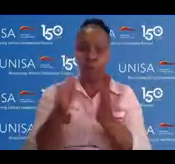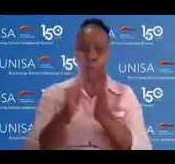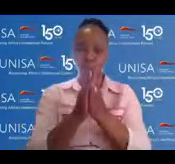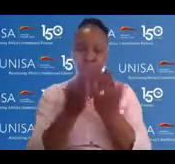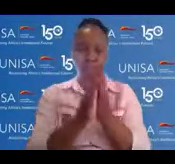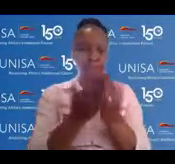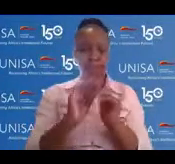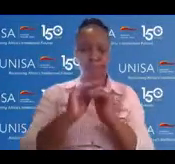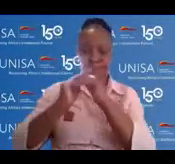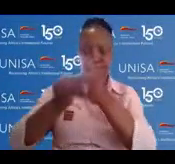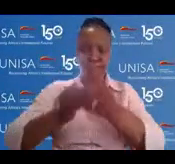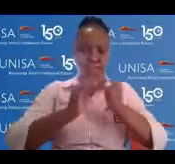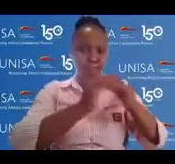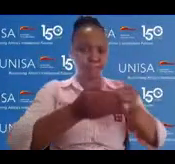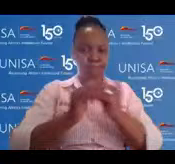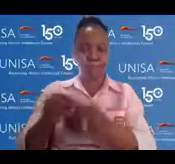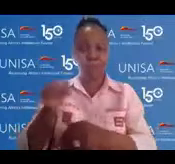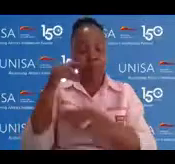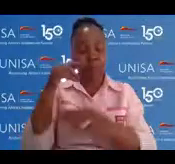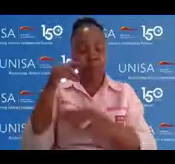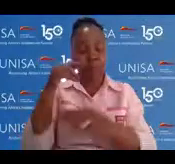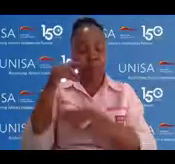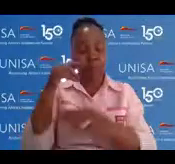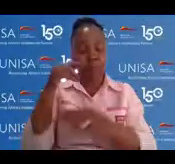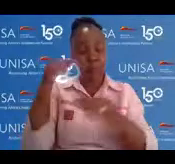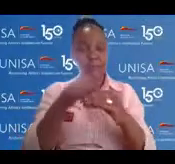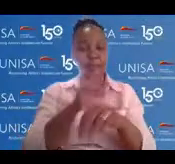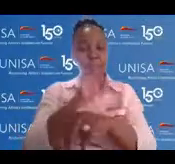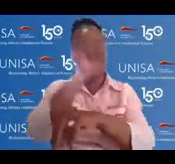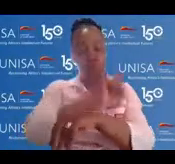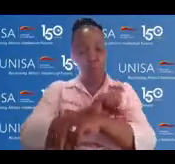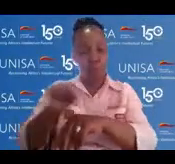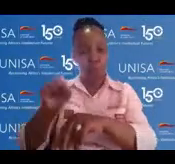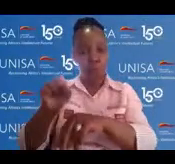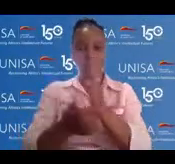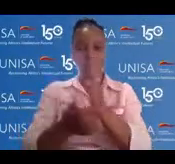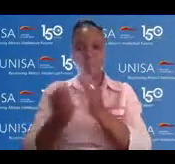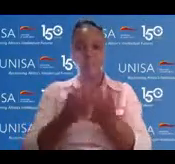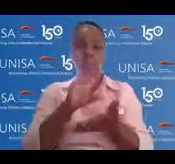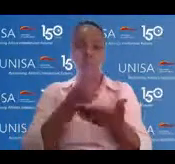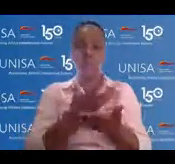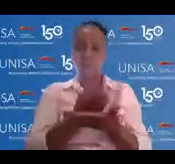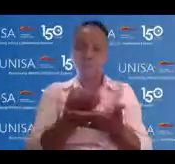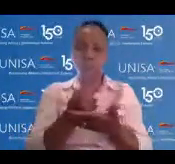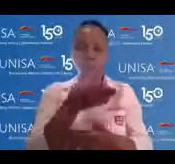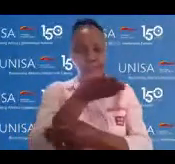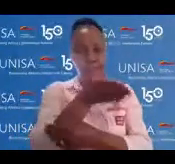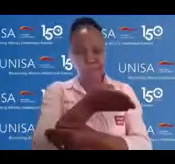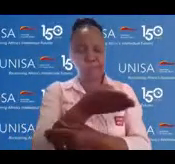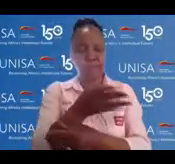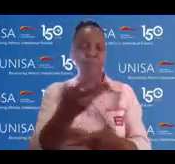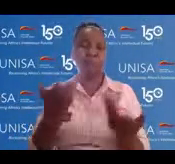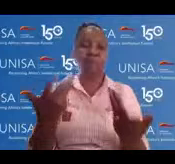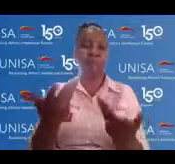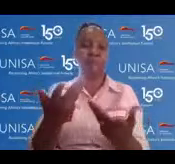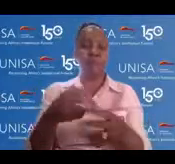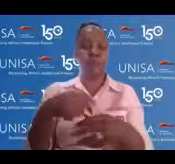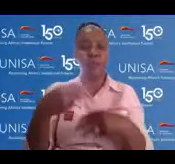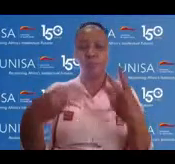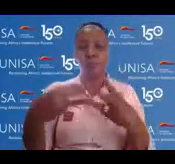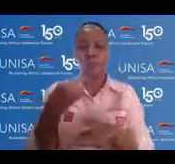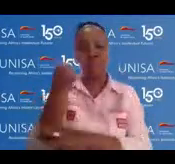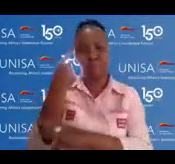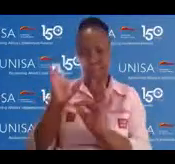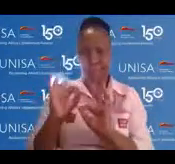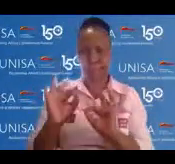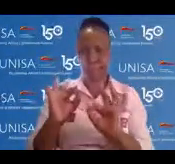in this course site. Everything is there. The recordings, guys, I see you were asking recordings. You're working. We understand.